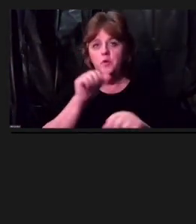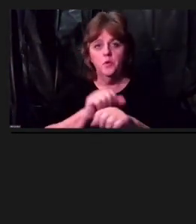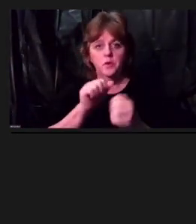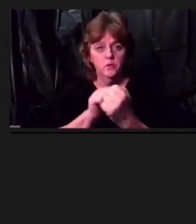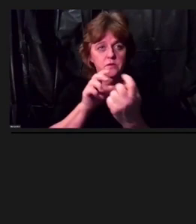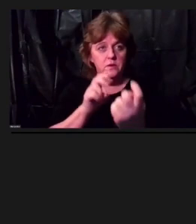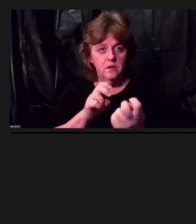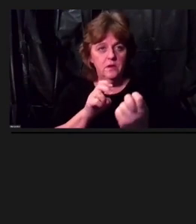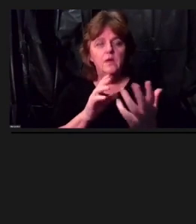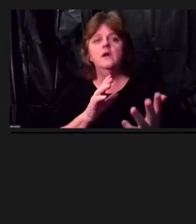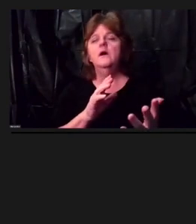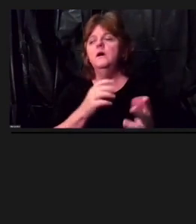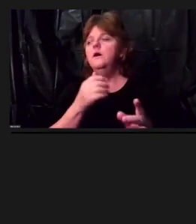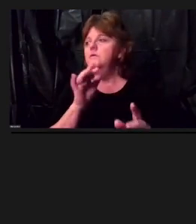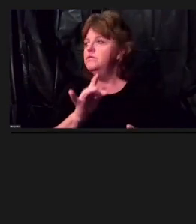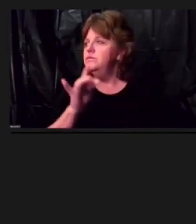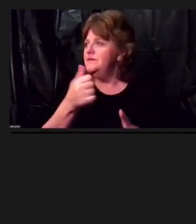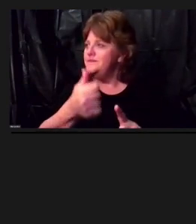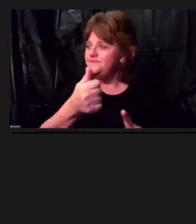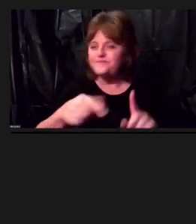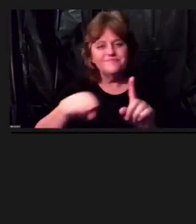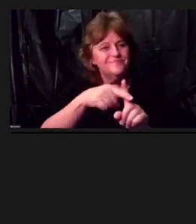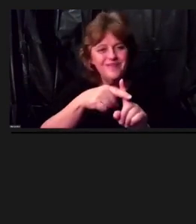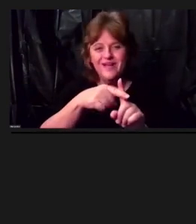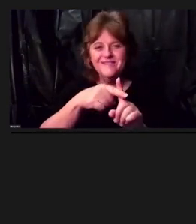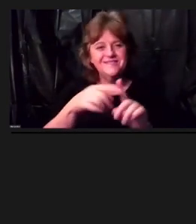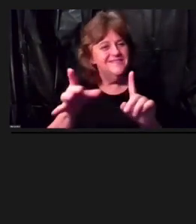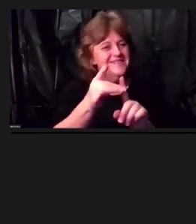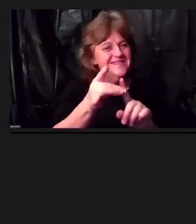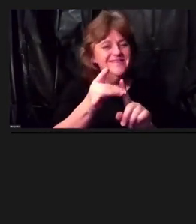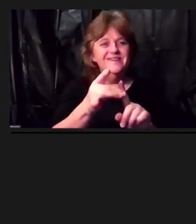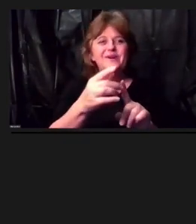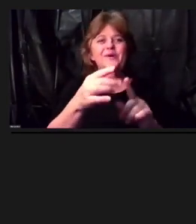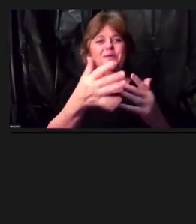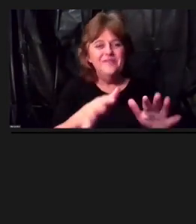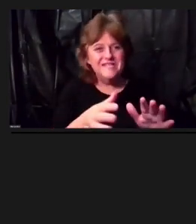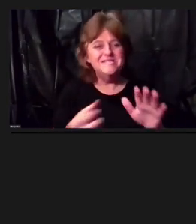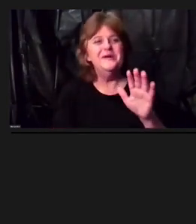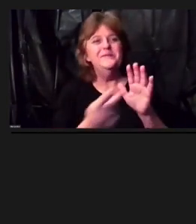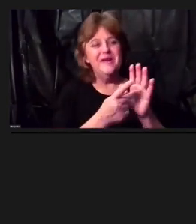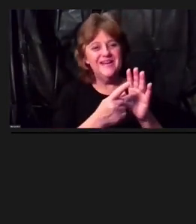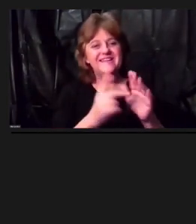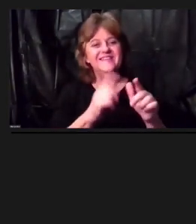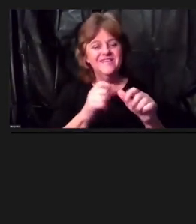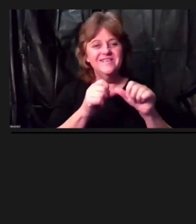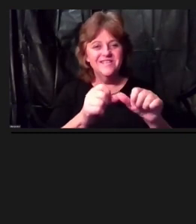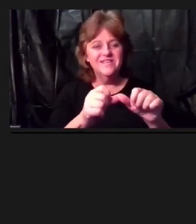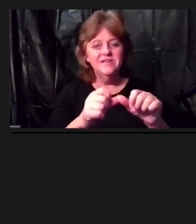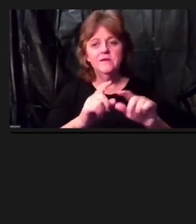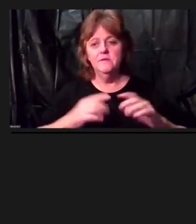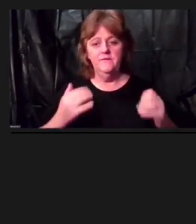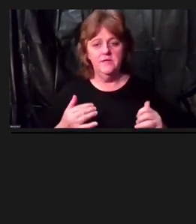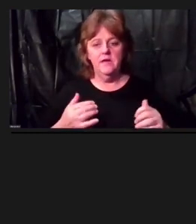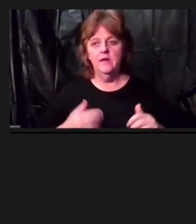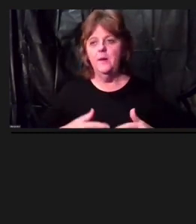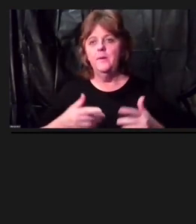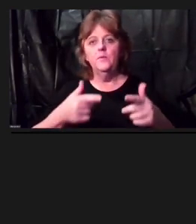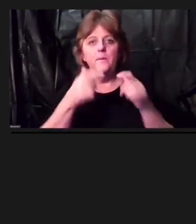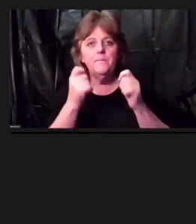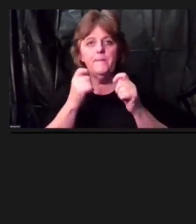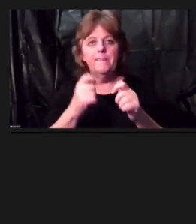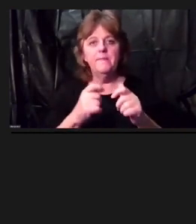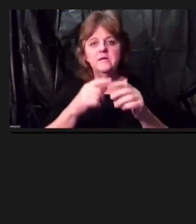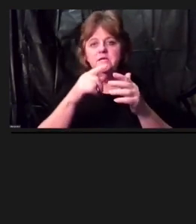that unfortunately tested positive herself. So hopefully when she returns, we can continue that. But in the interim, we're doing rapid testing on our